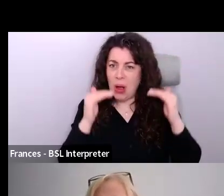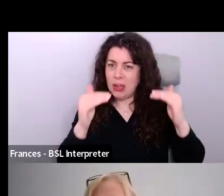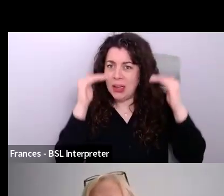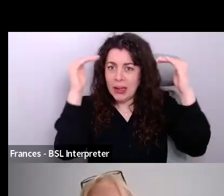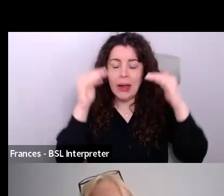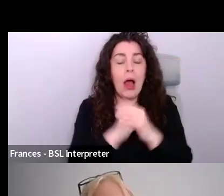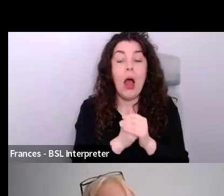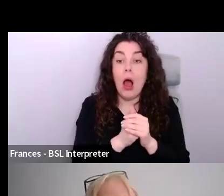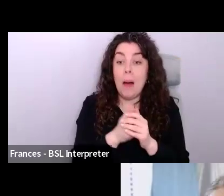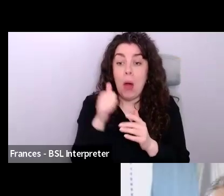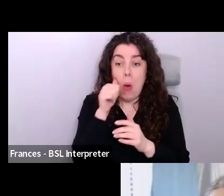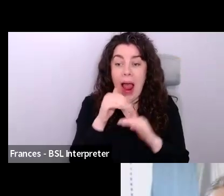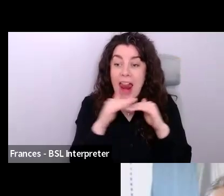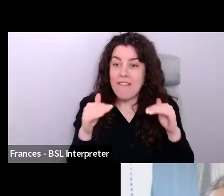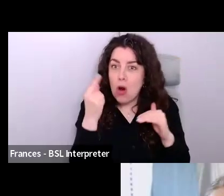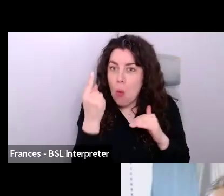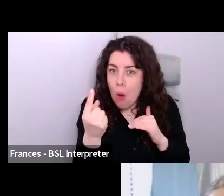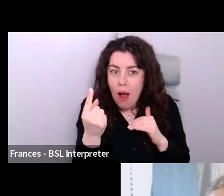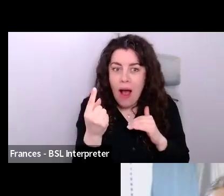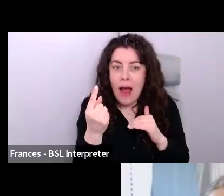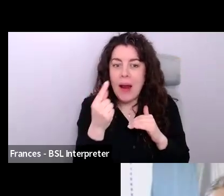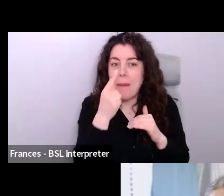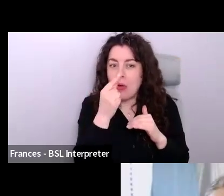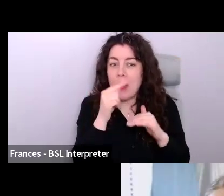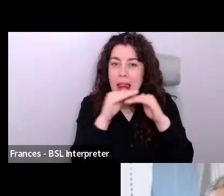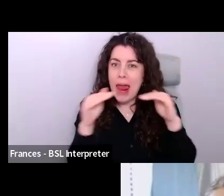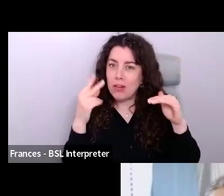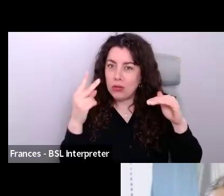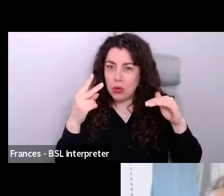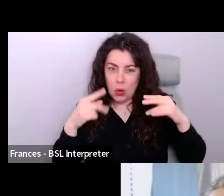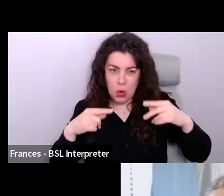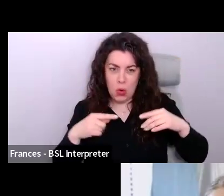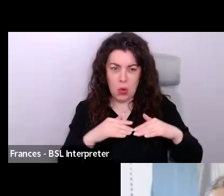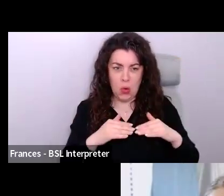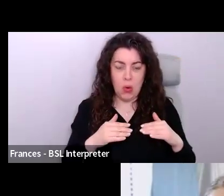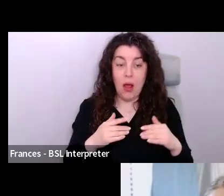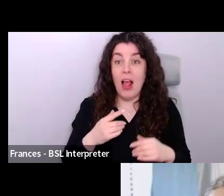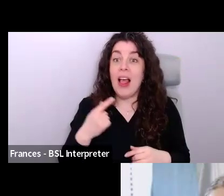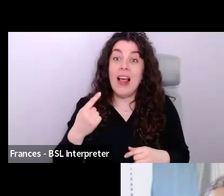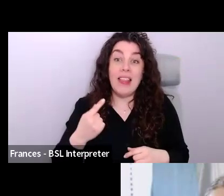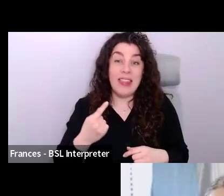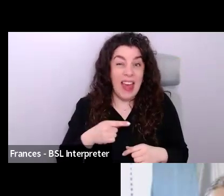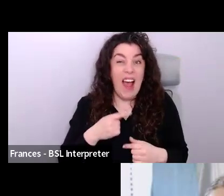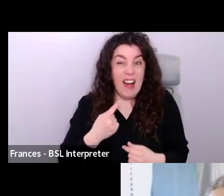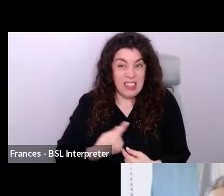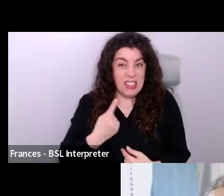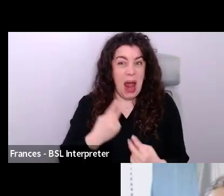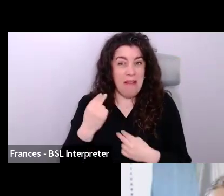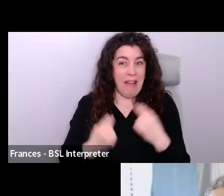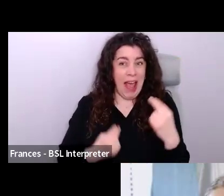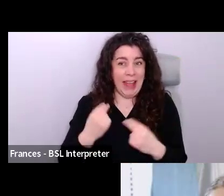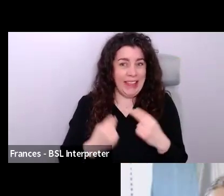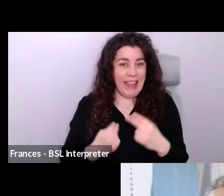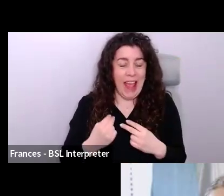know, level 1, possibly level 2, because they're self-assessed, they are open